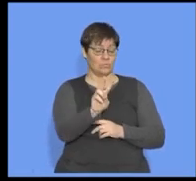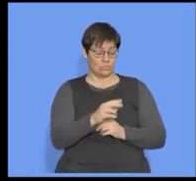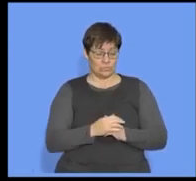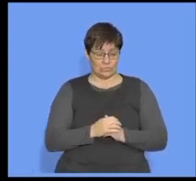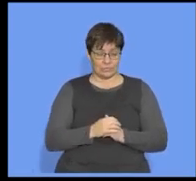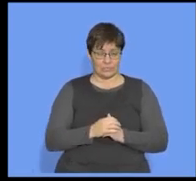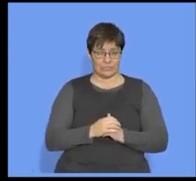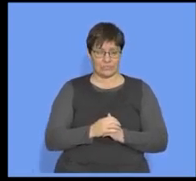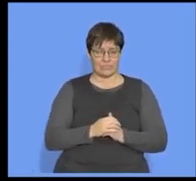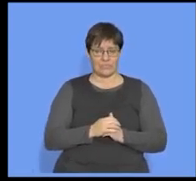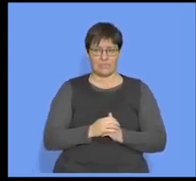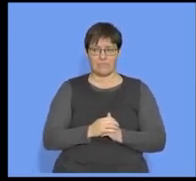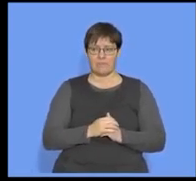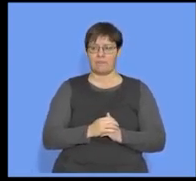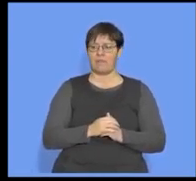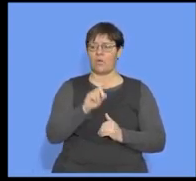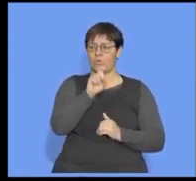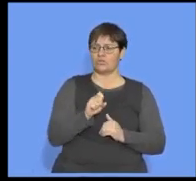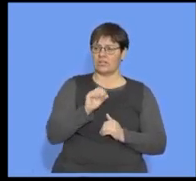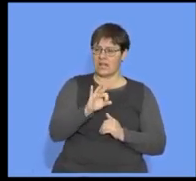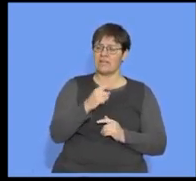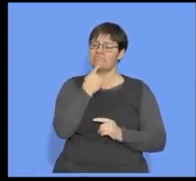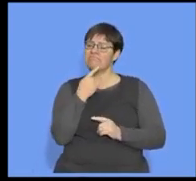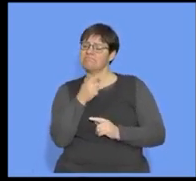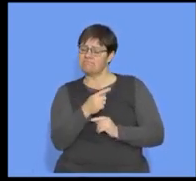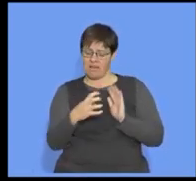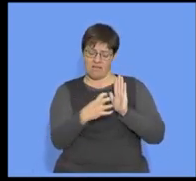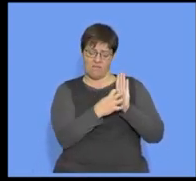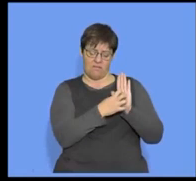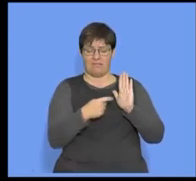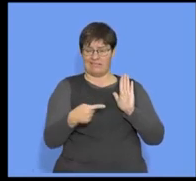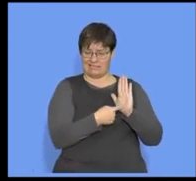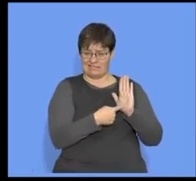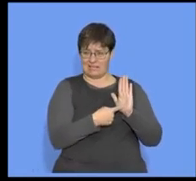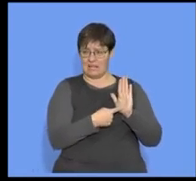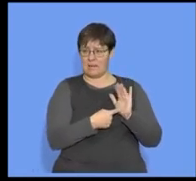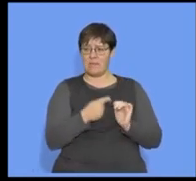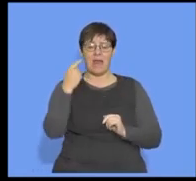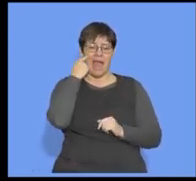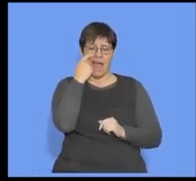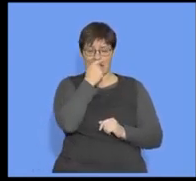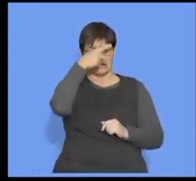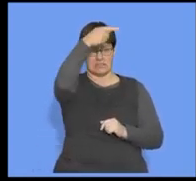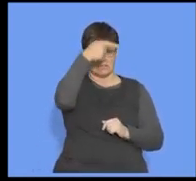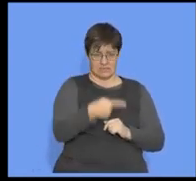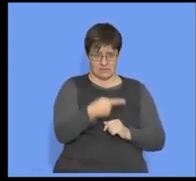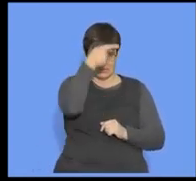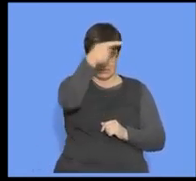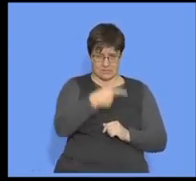The next question, question 2 and 3, refers to the diagram which shows two